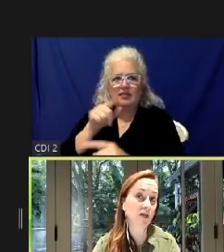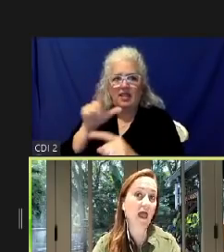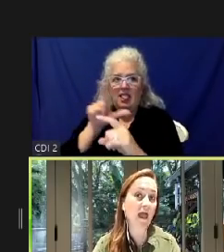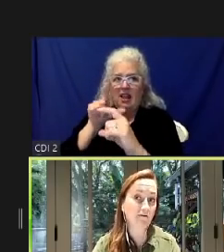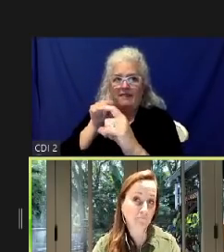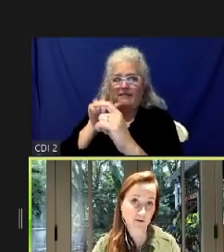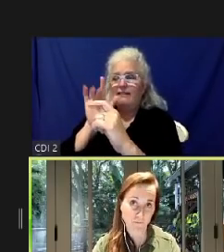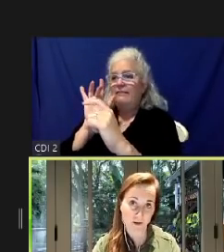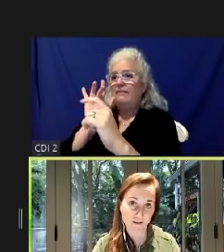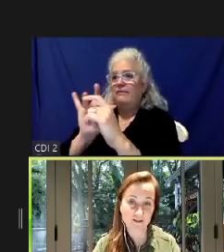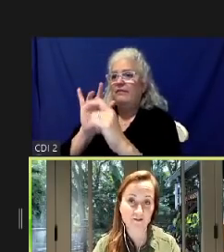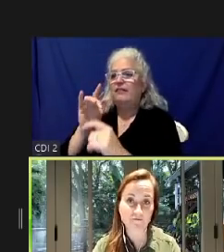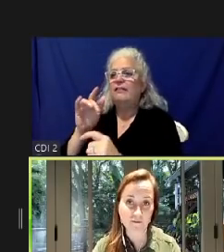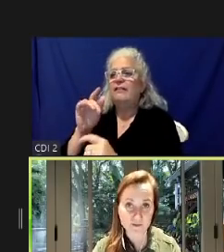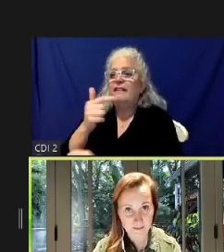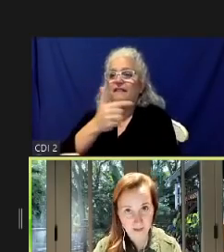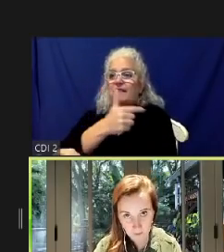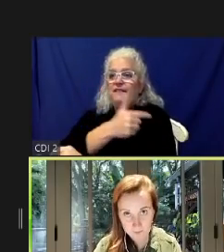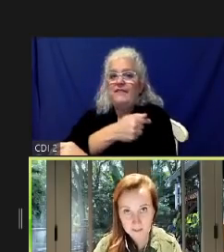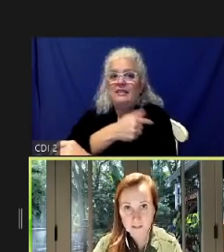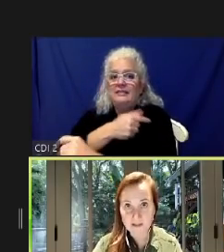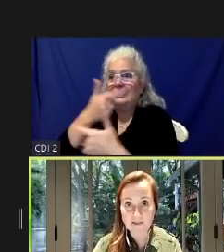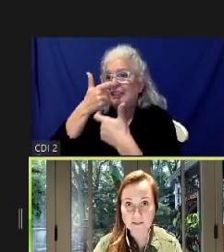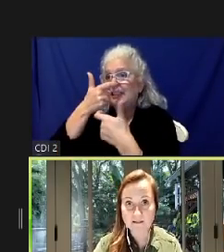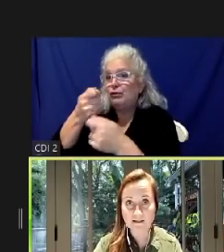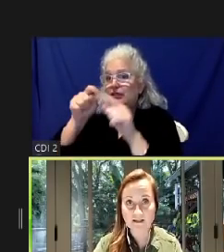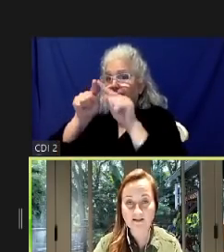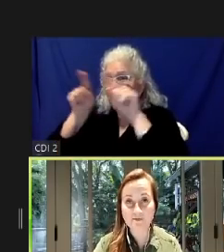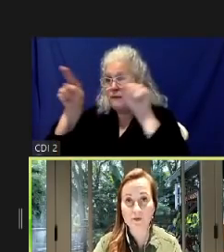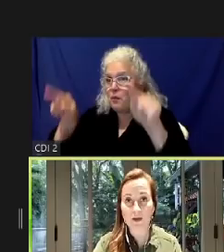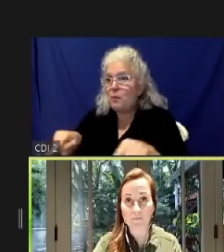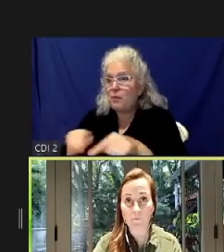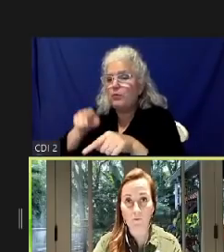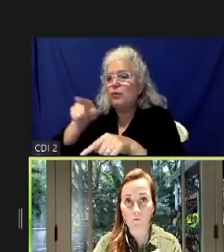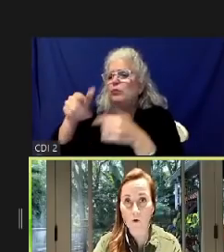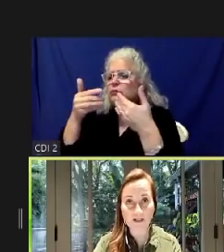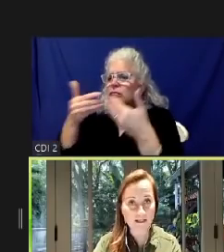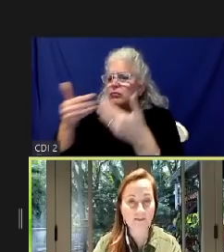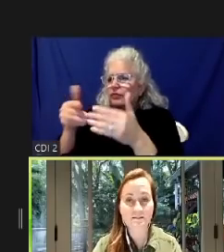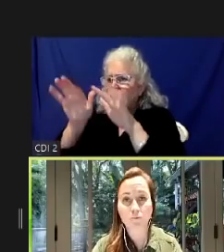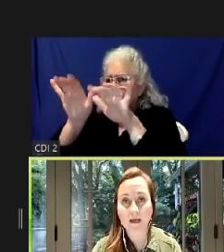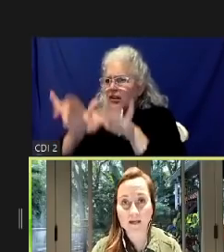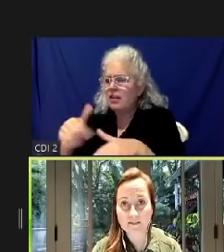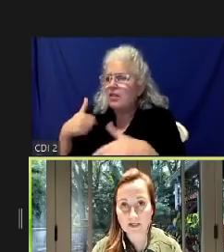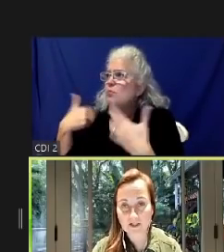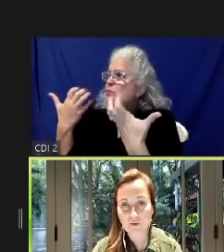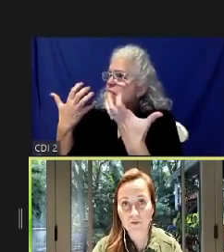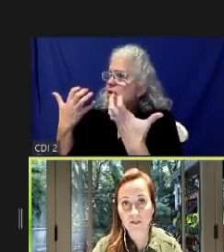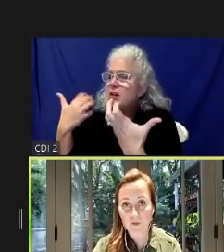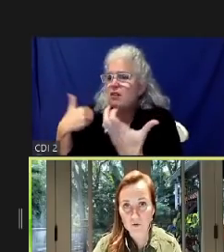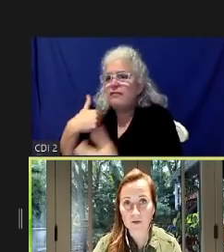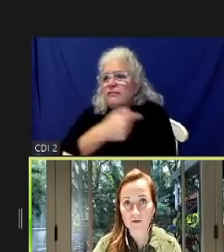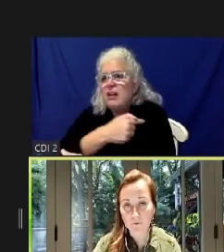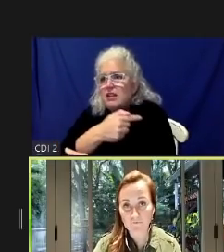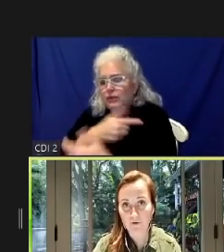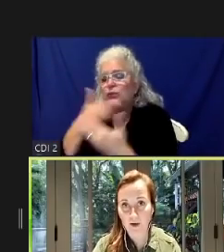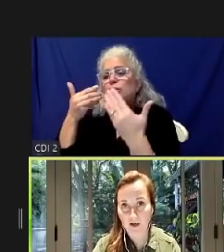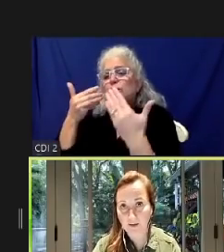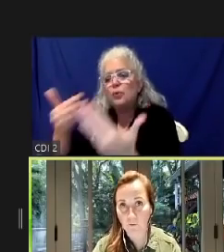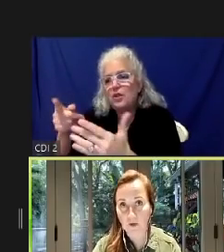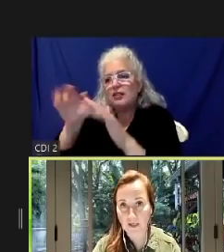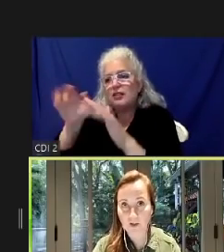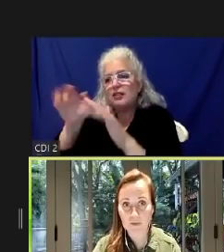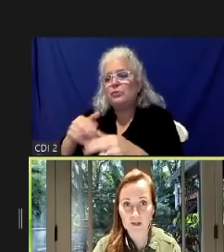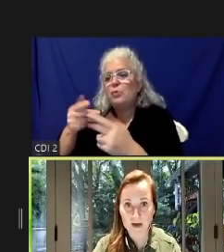encourage everyone to fill this out. This is one easy way to make sure that you are